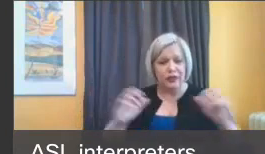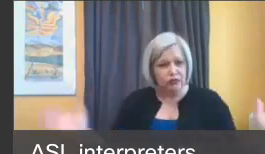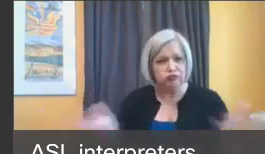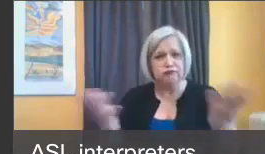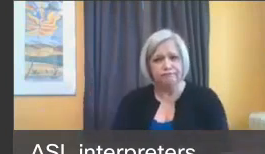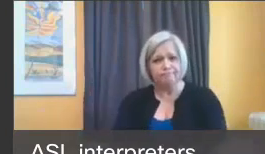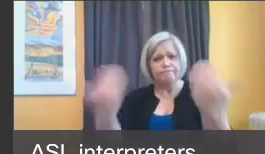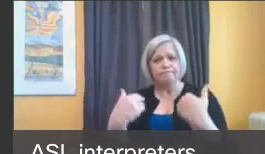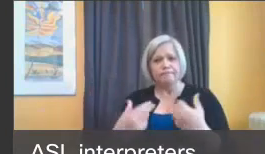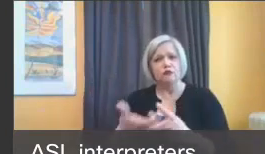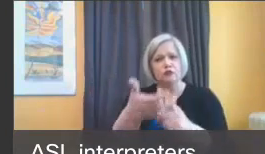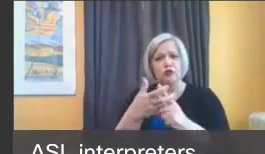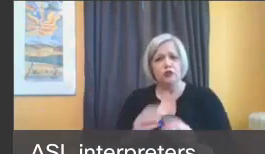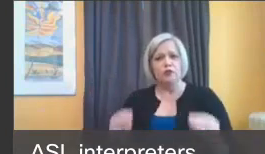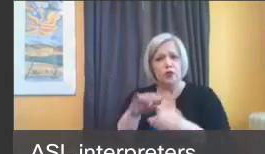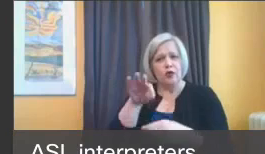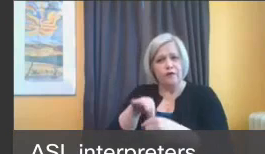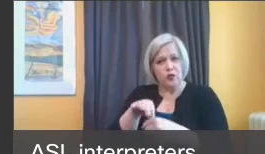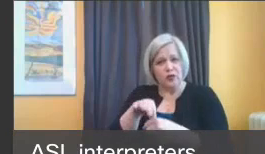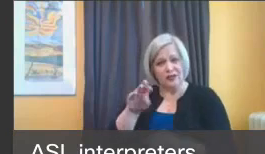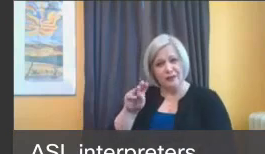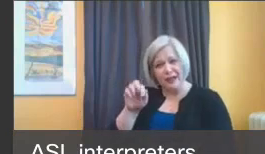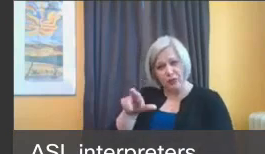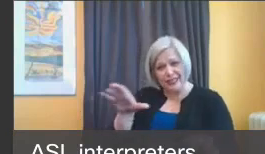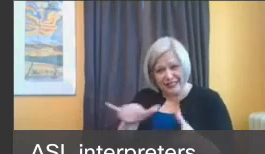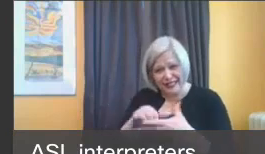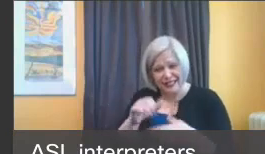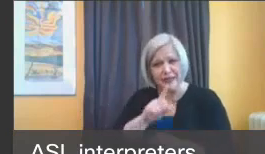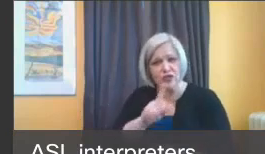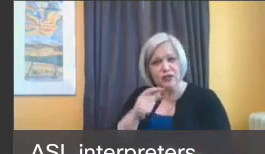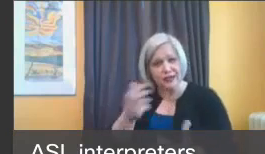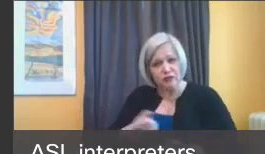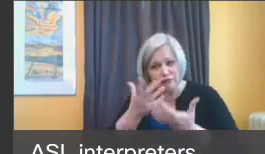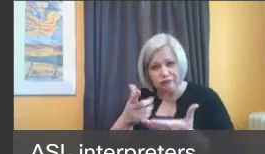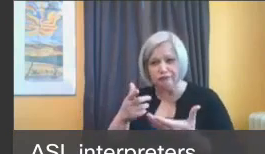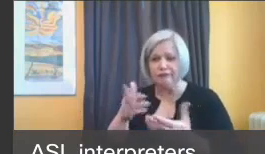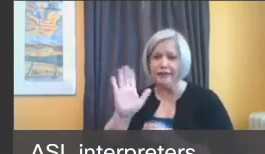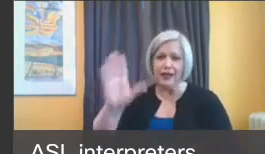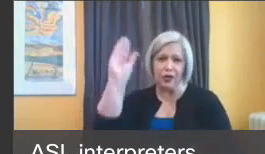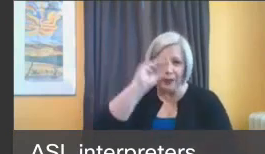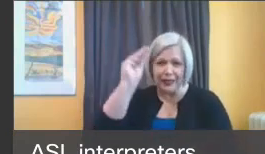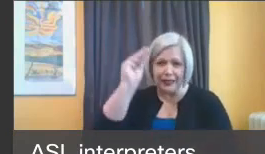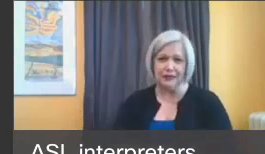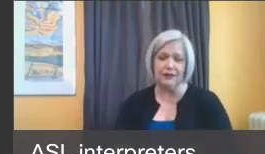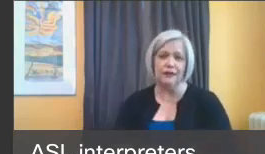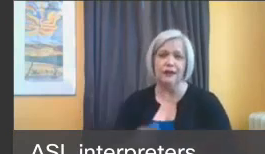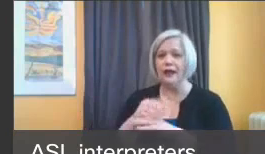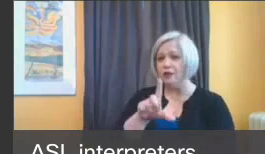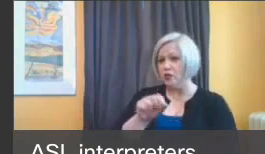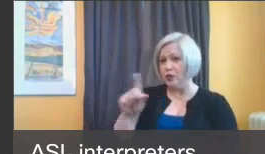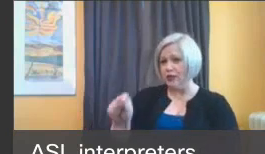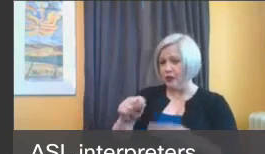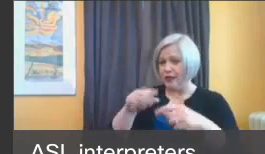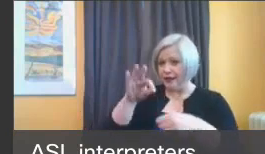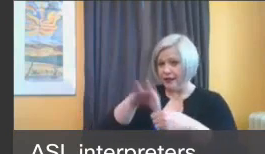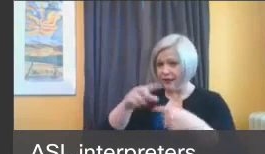These are the steps that minority voters took in order to make sure that their voices were heard. In the wake of the 2020 election cycle,